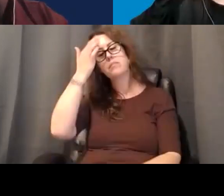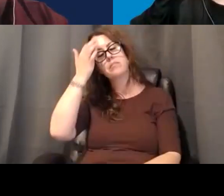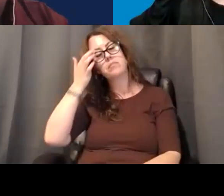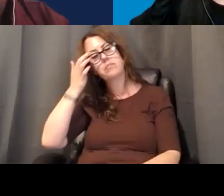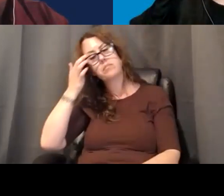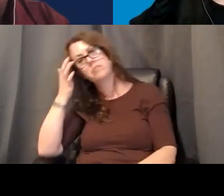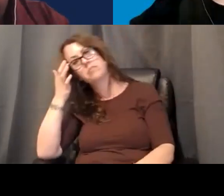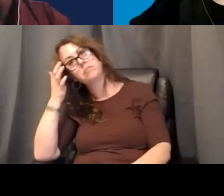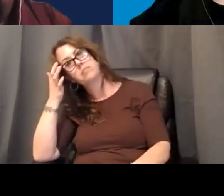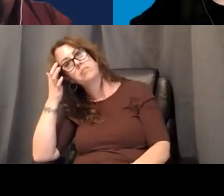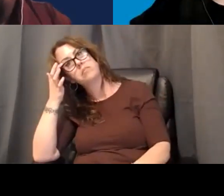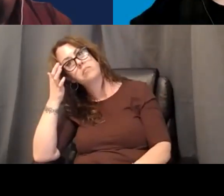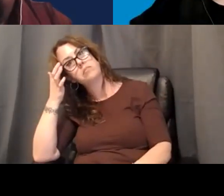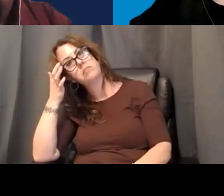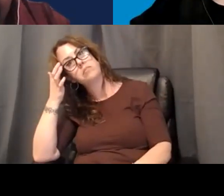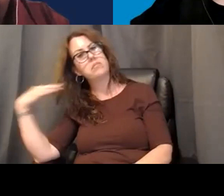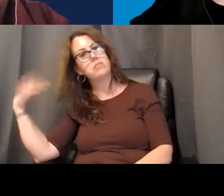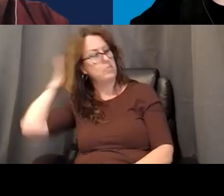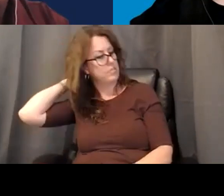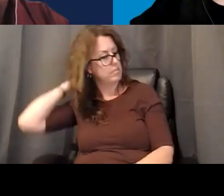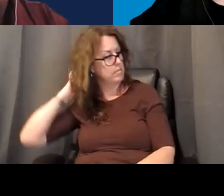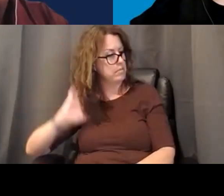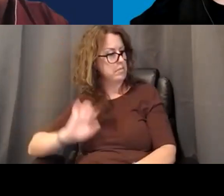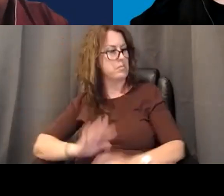So I'm just checking the chat for a second.